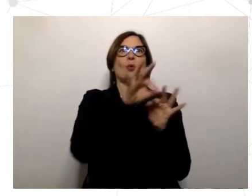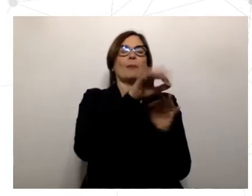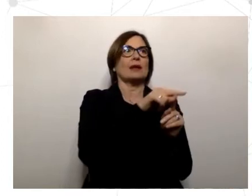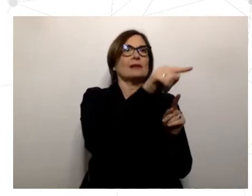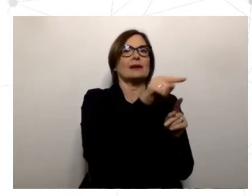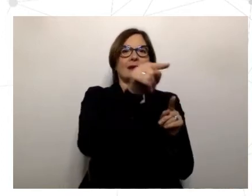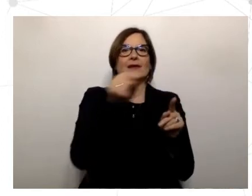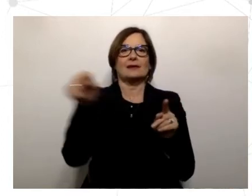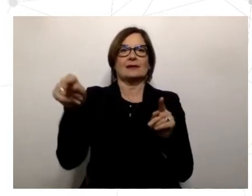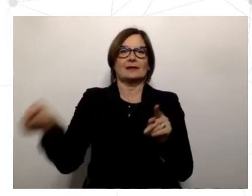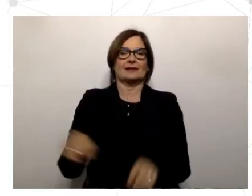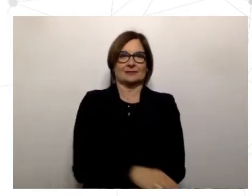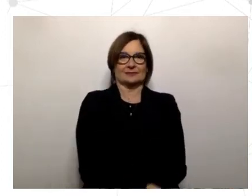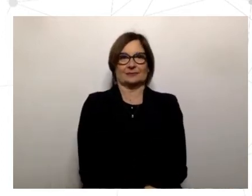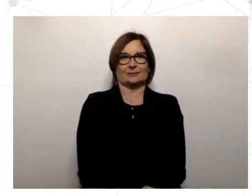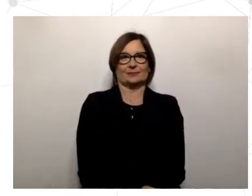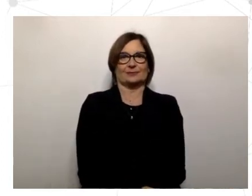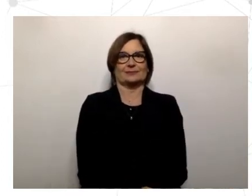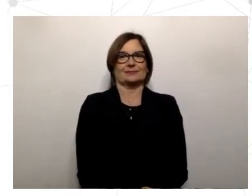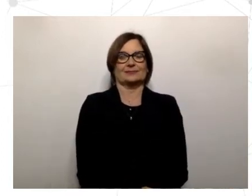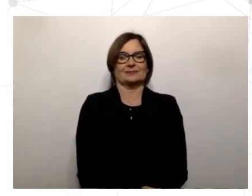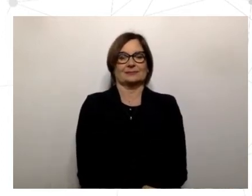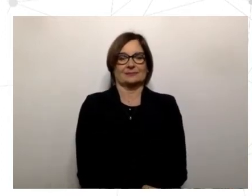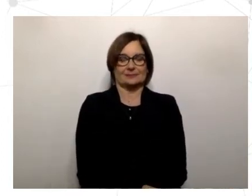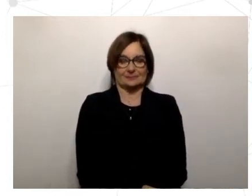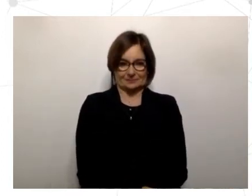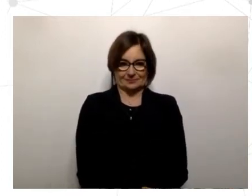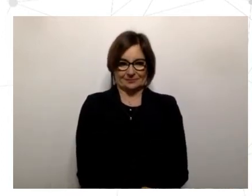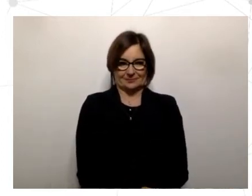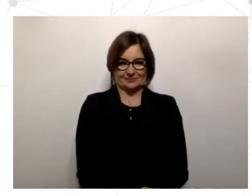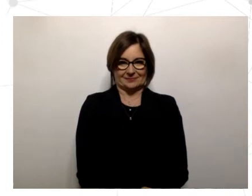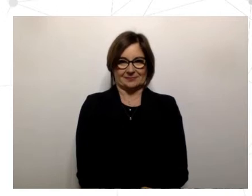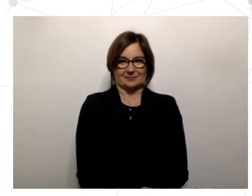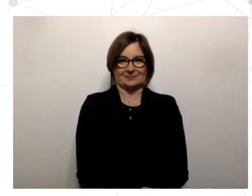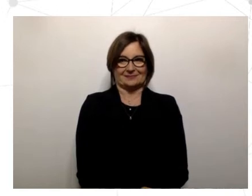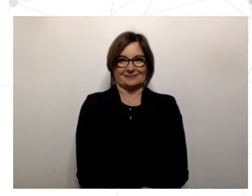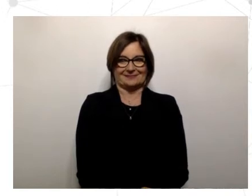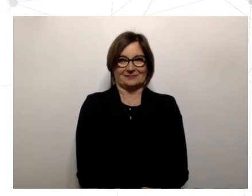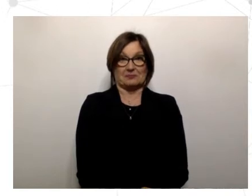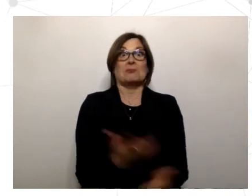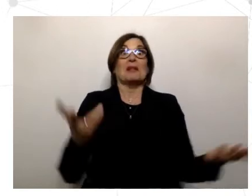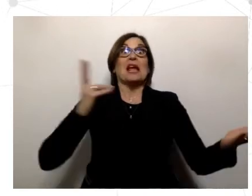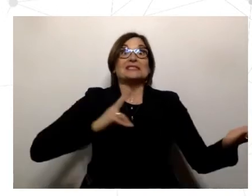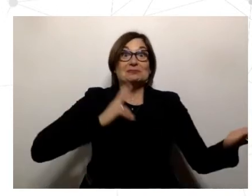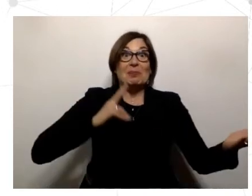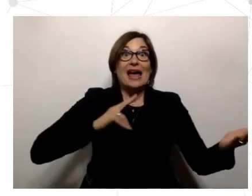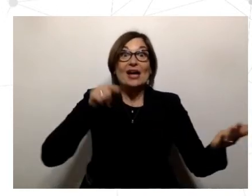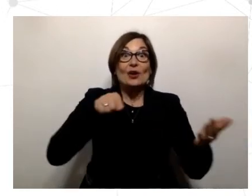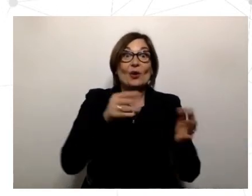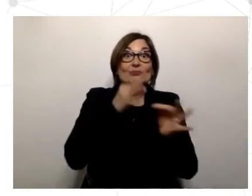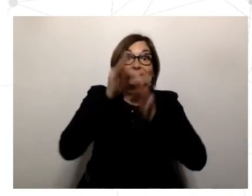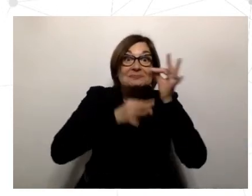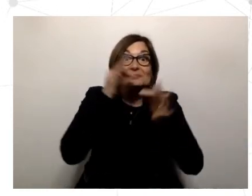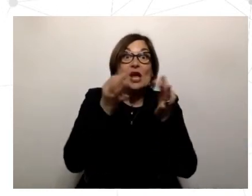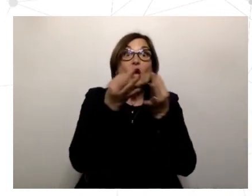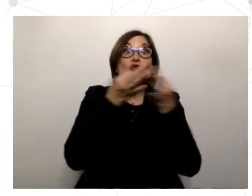I hope that was roughly correct, because I do not understand. Spero che fosse abbastanza